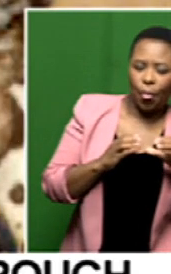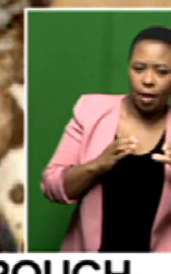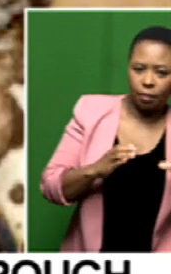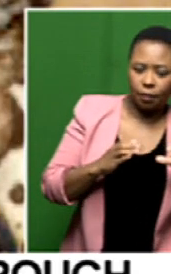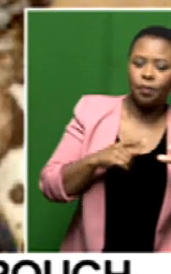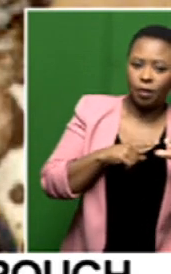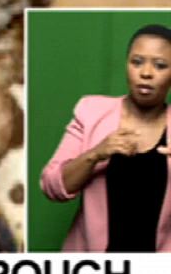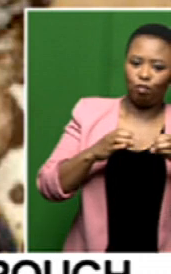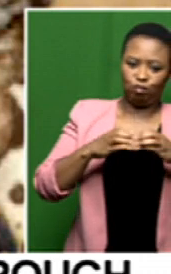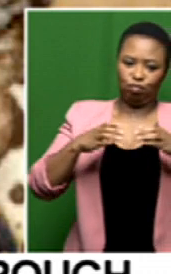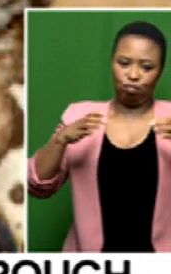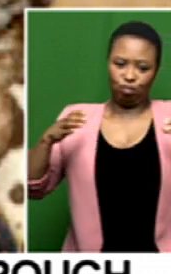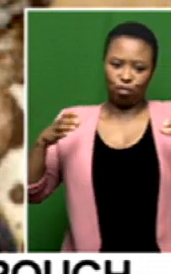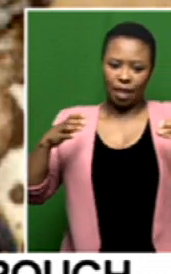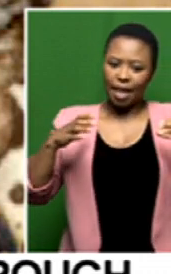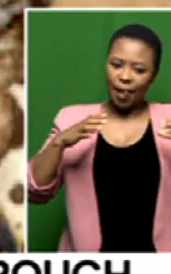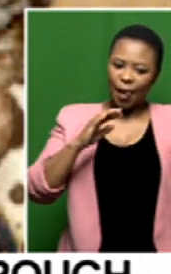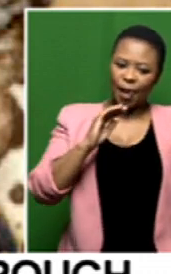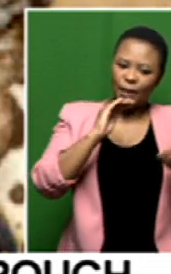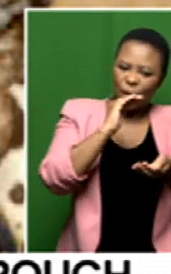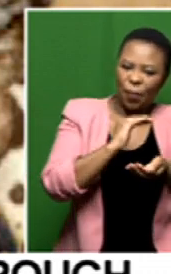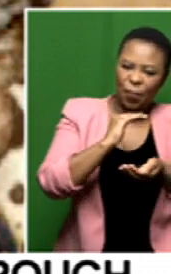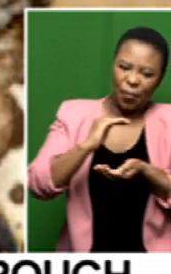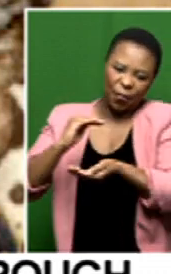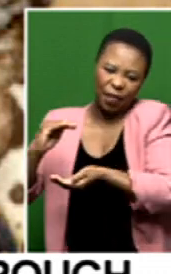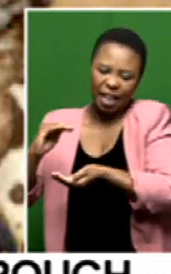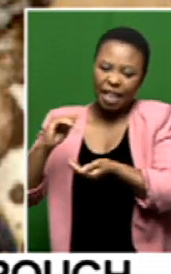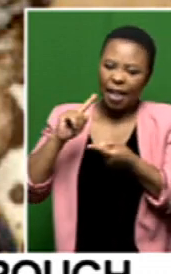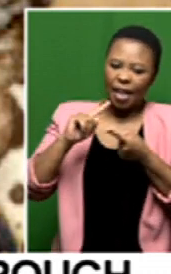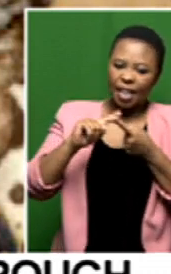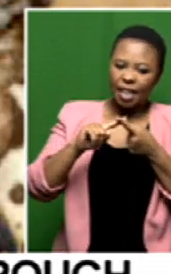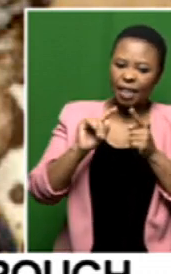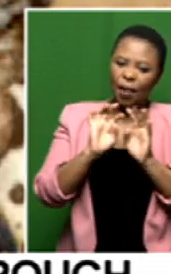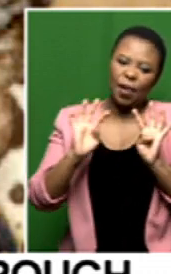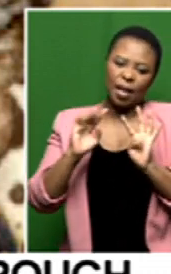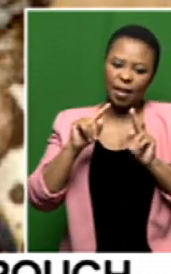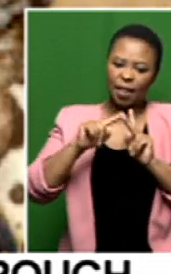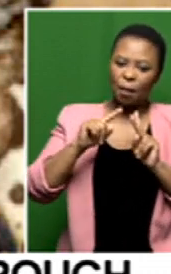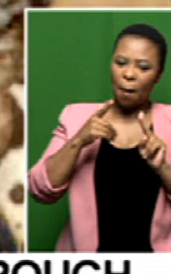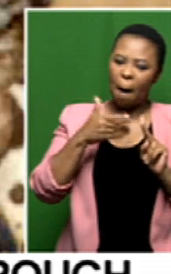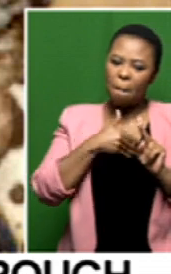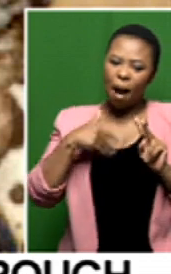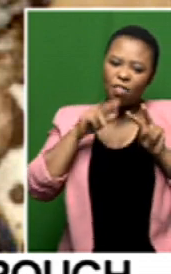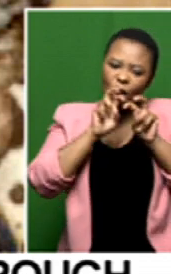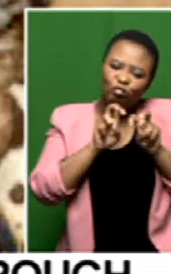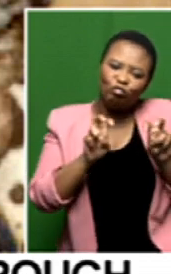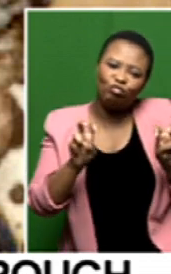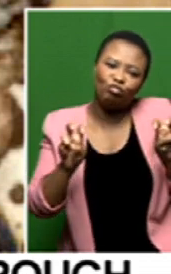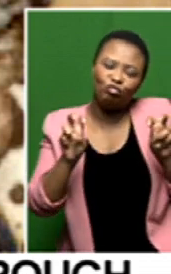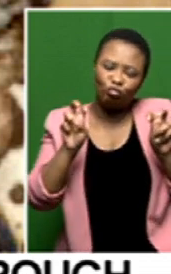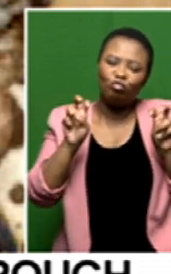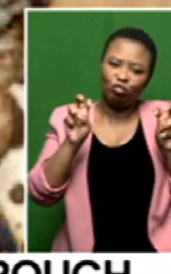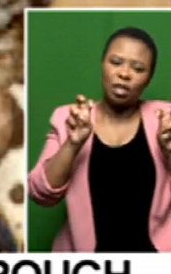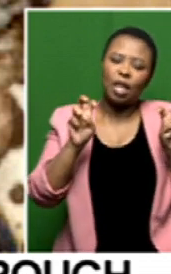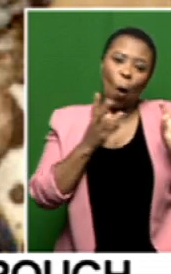beginning of this book, you've got pictures of kind of suckling at the den and the mother kind of returning to the den or